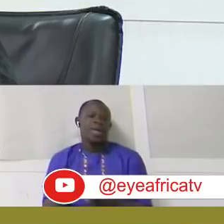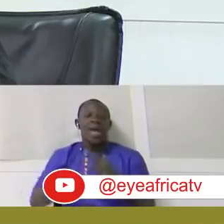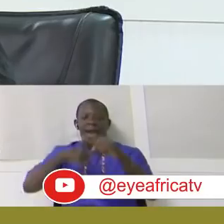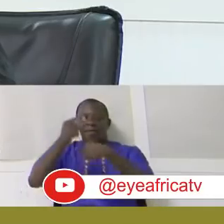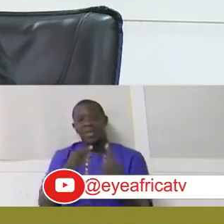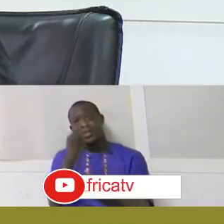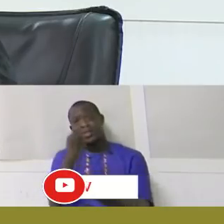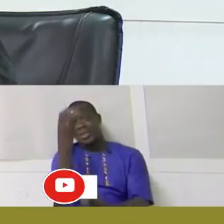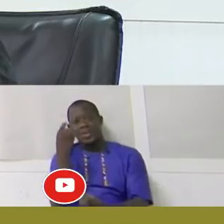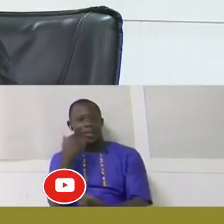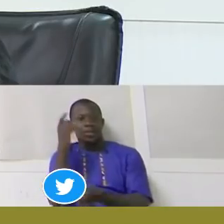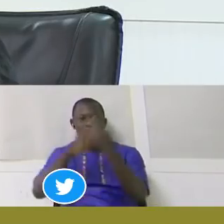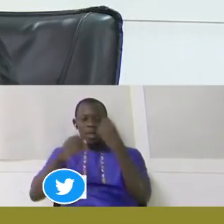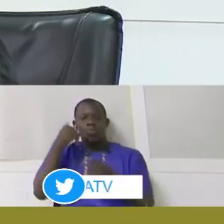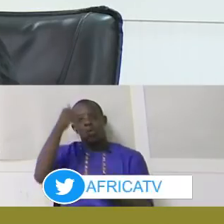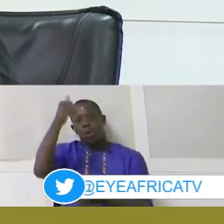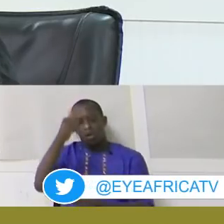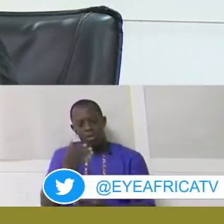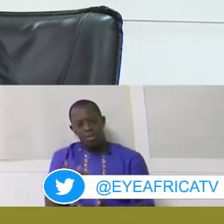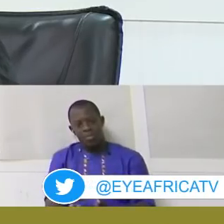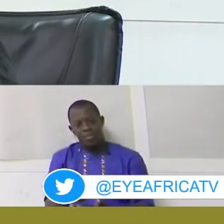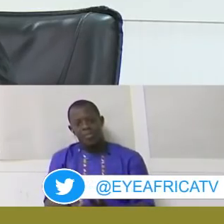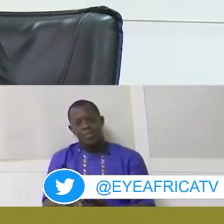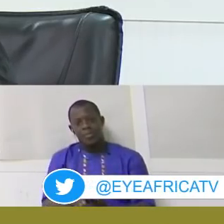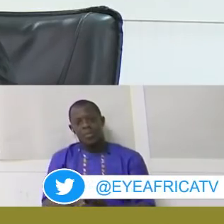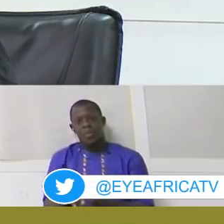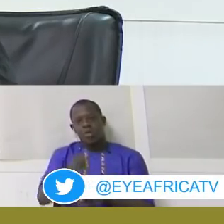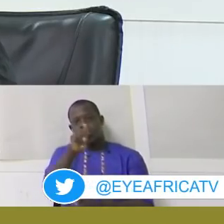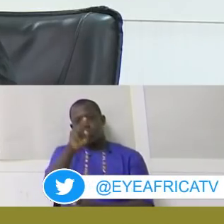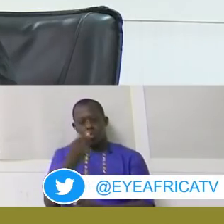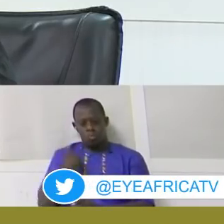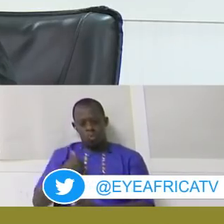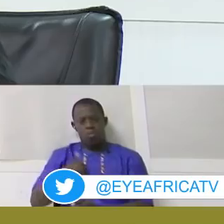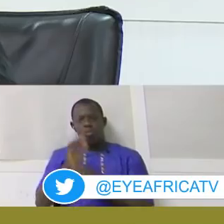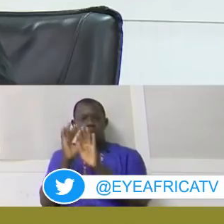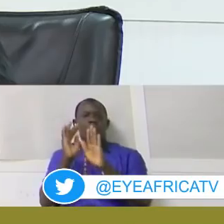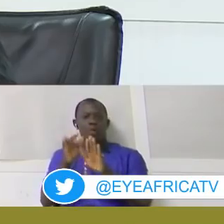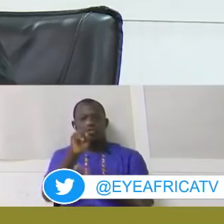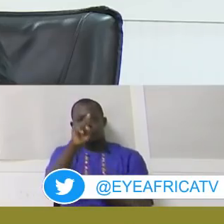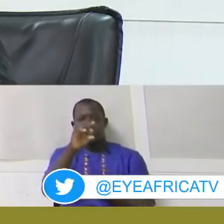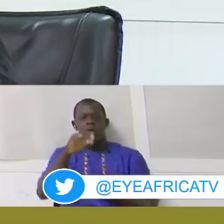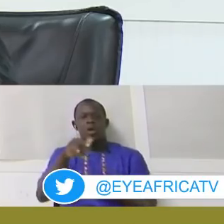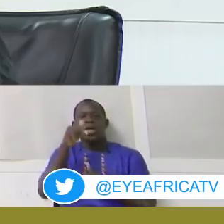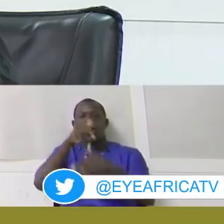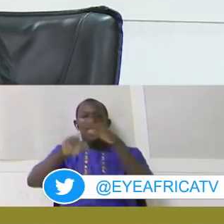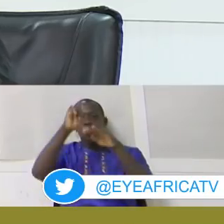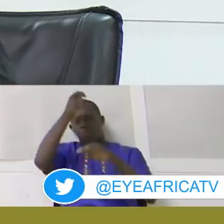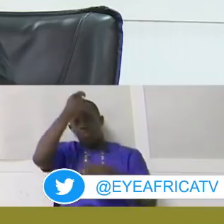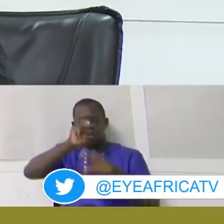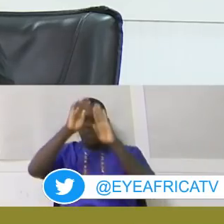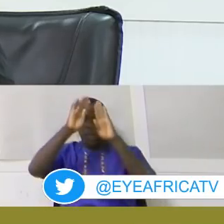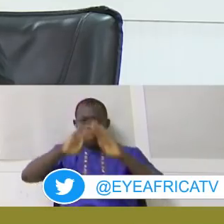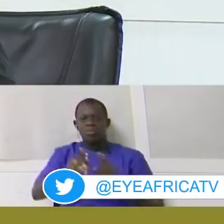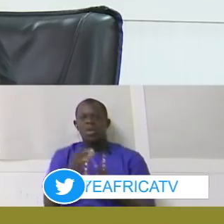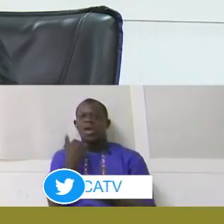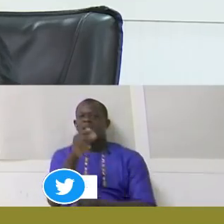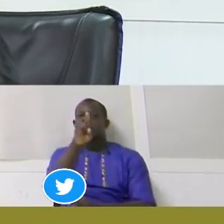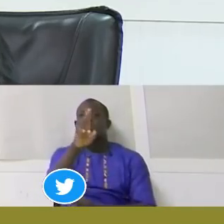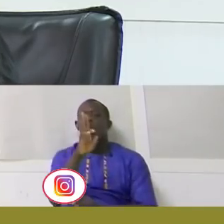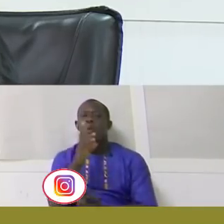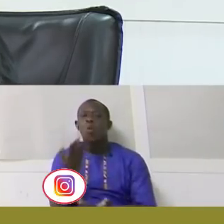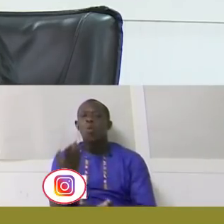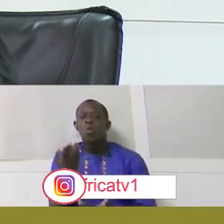callat. After 3 days he called again. Yo ñu ngi la haar ci station bi gisuñ la mané ko kan nga mu néma man la CID bi ñëwoon sa kër. He said